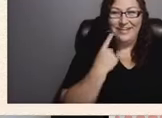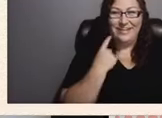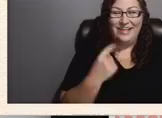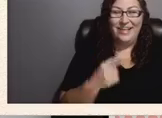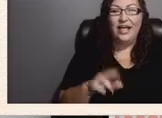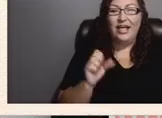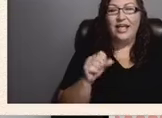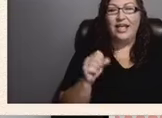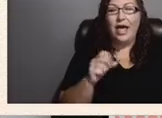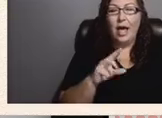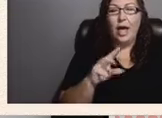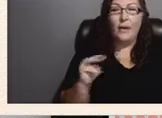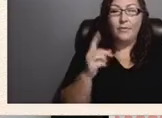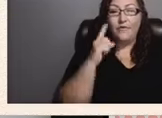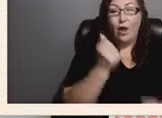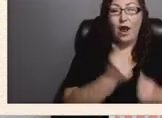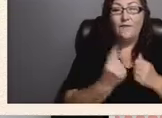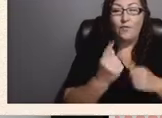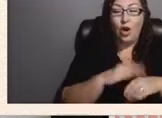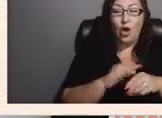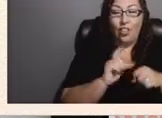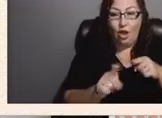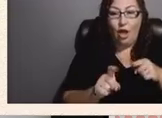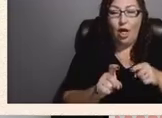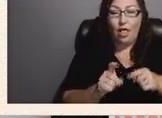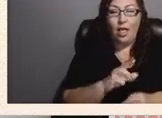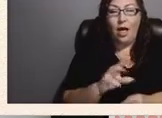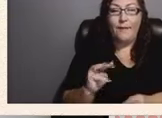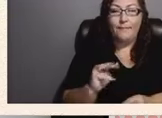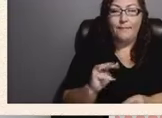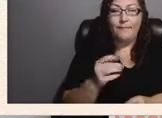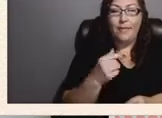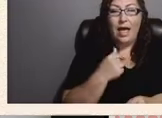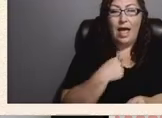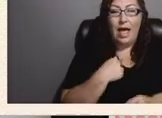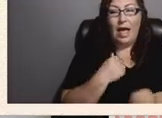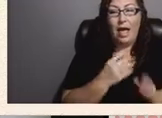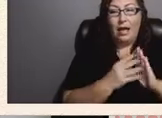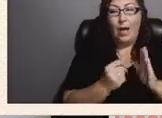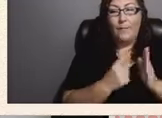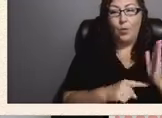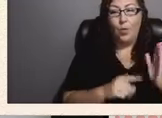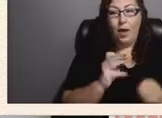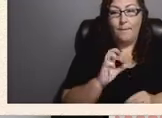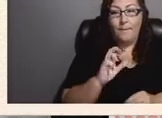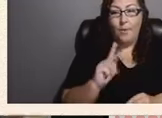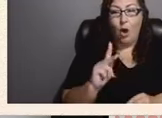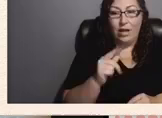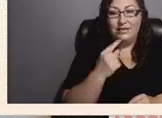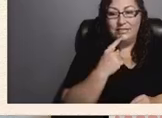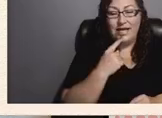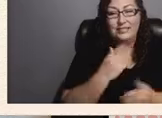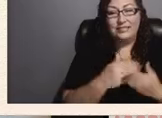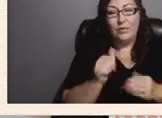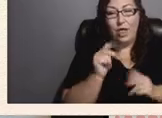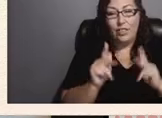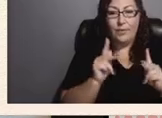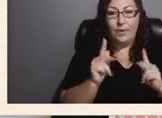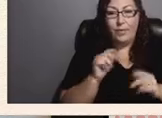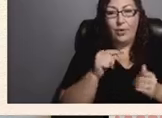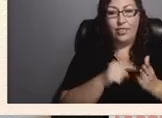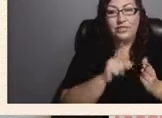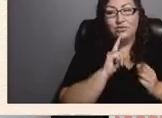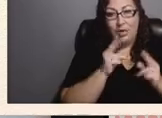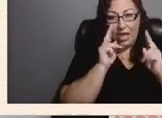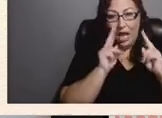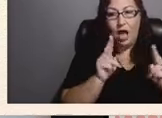Yeah, for everybody on the call, I echo what Mark said and some of the others that this is an honor to be on this call. I